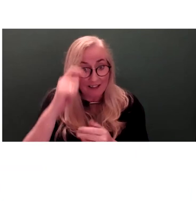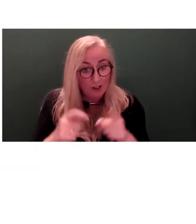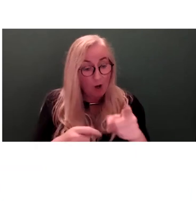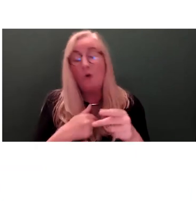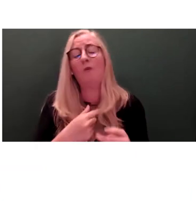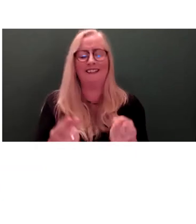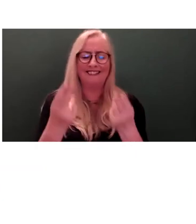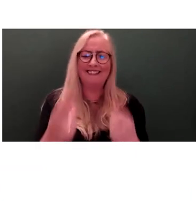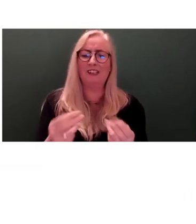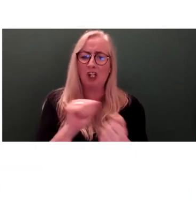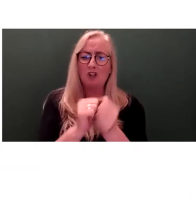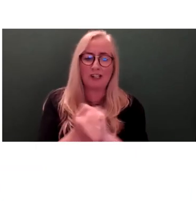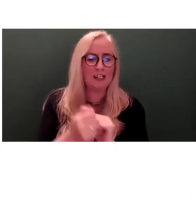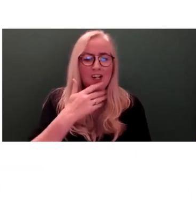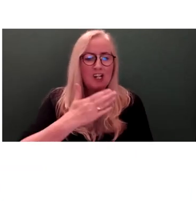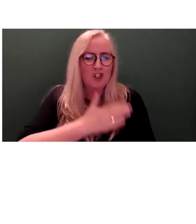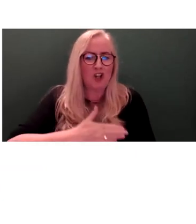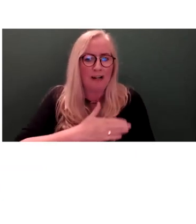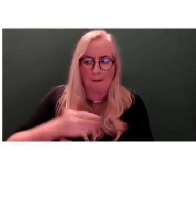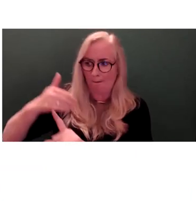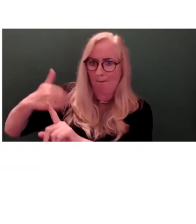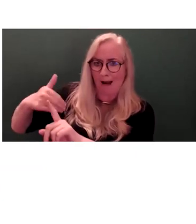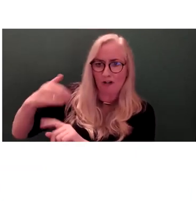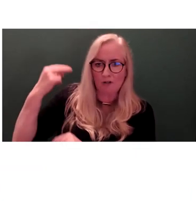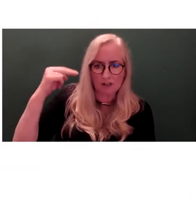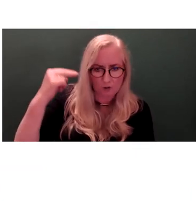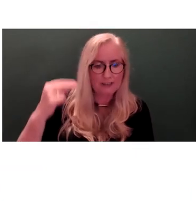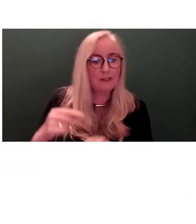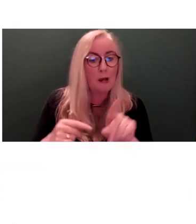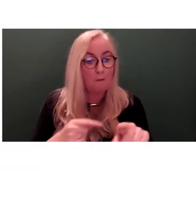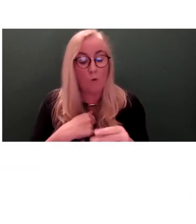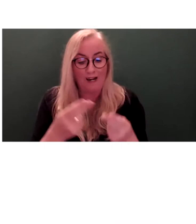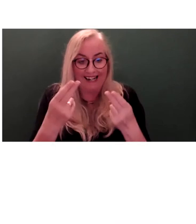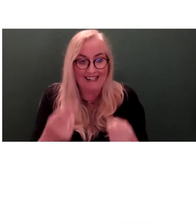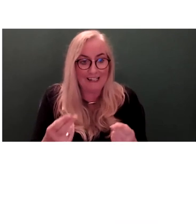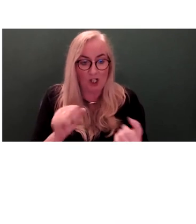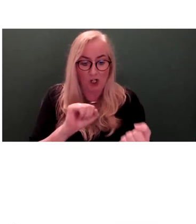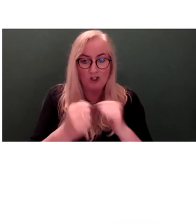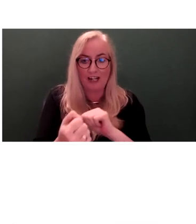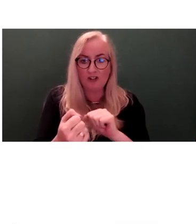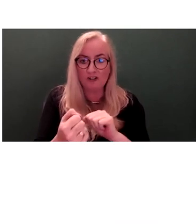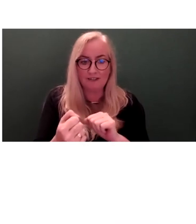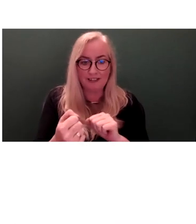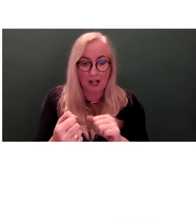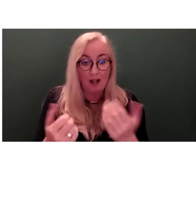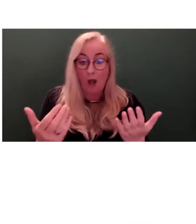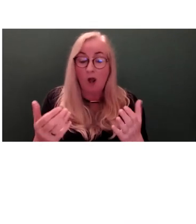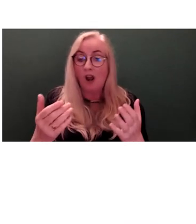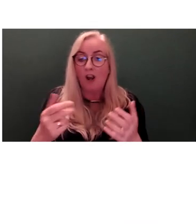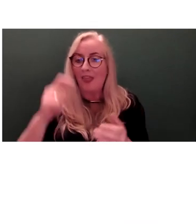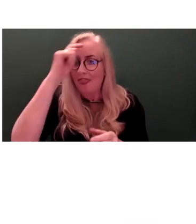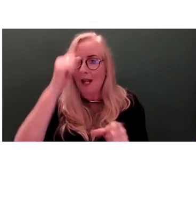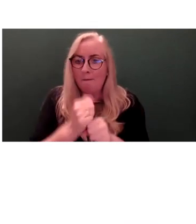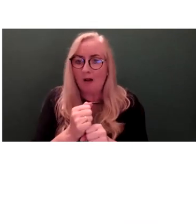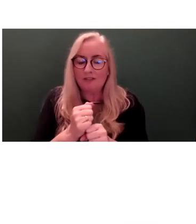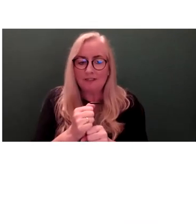it. Apologies if there's any background noise there. We need to change the way that things are being treated because of the whole person with a